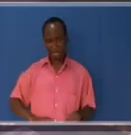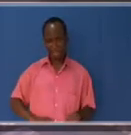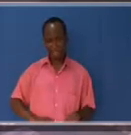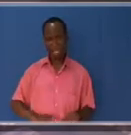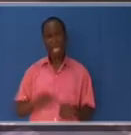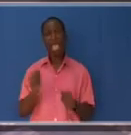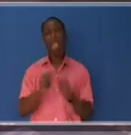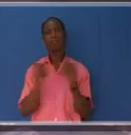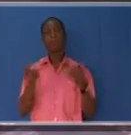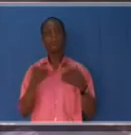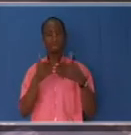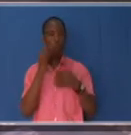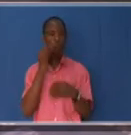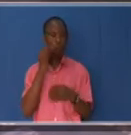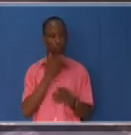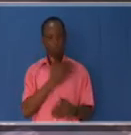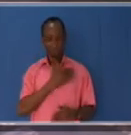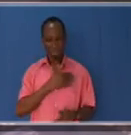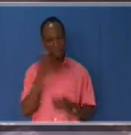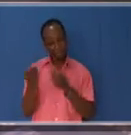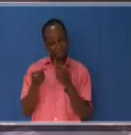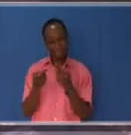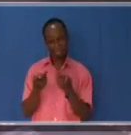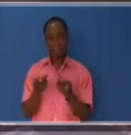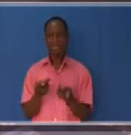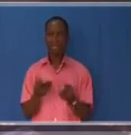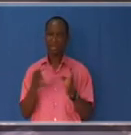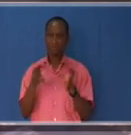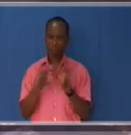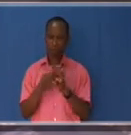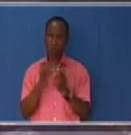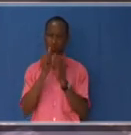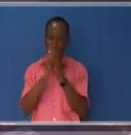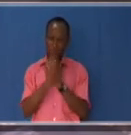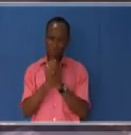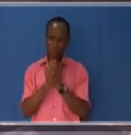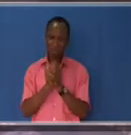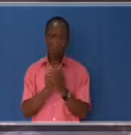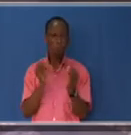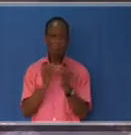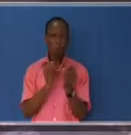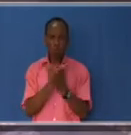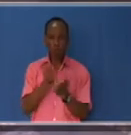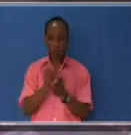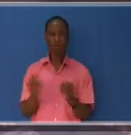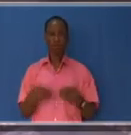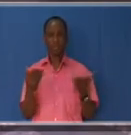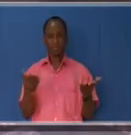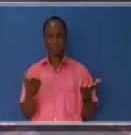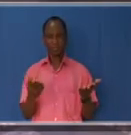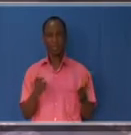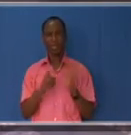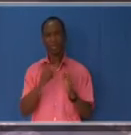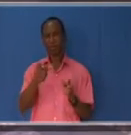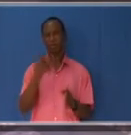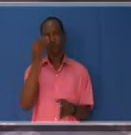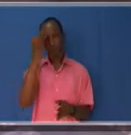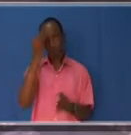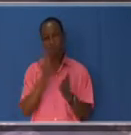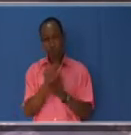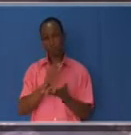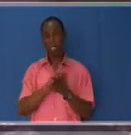of Christ be biara ye ben wo no tu anamo so ba besan ye wo no kwansem pia ye no obeche na wo so be hu